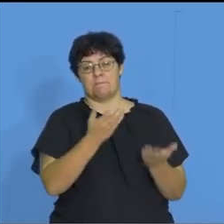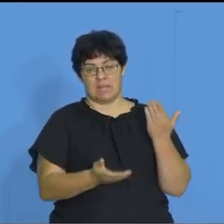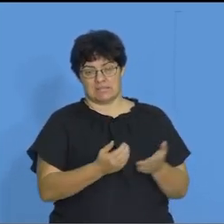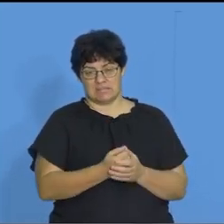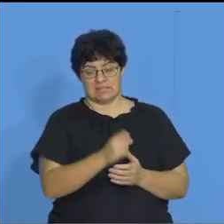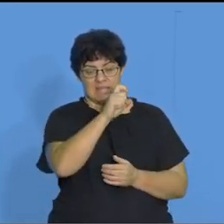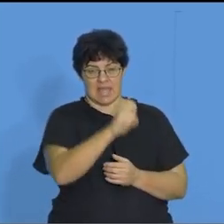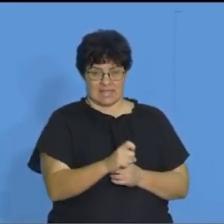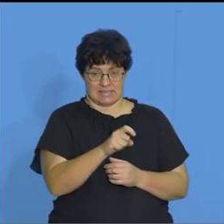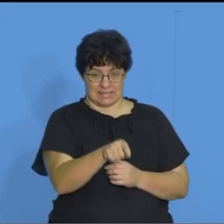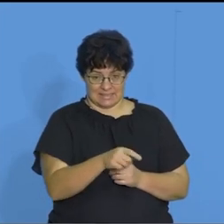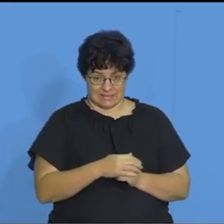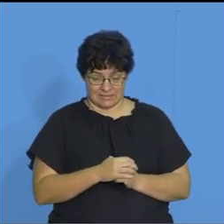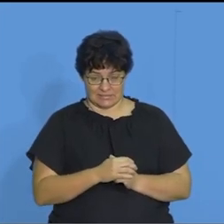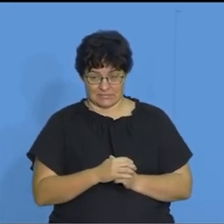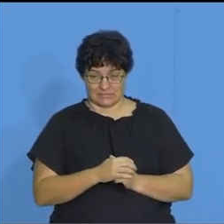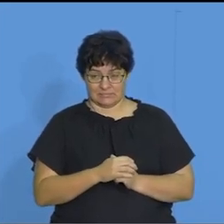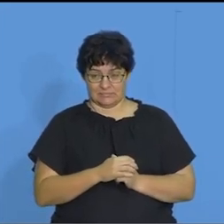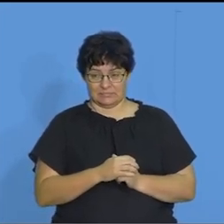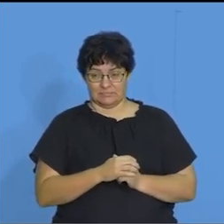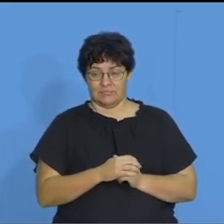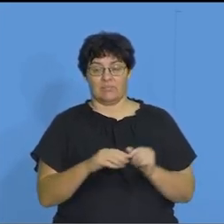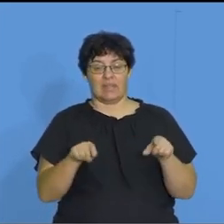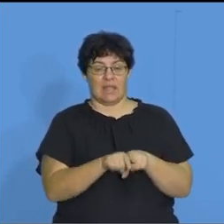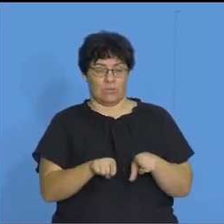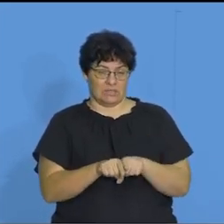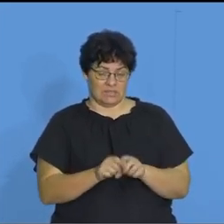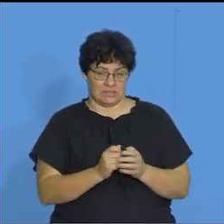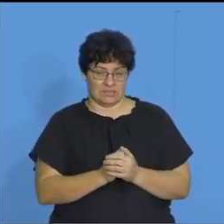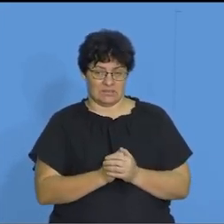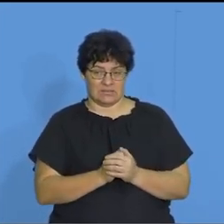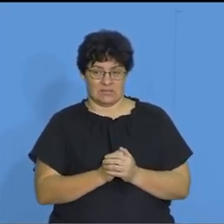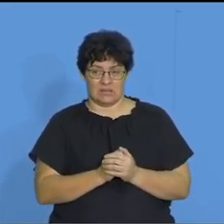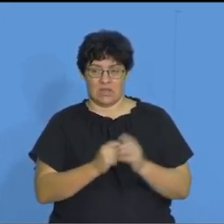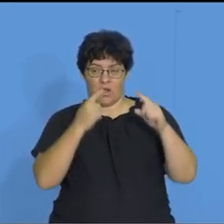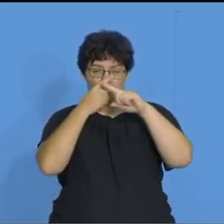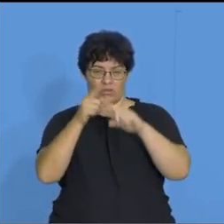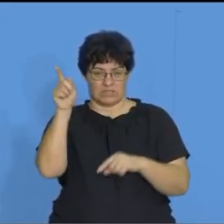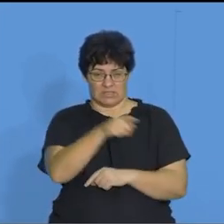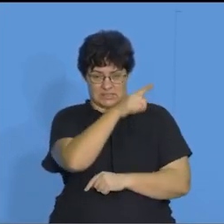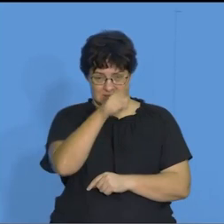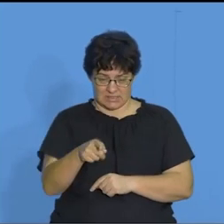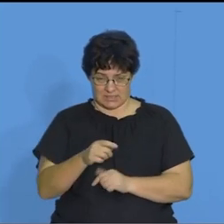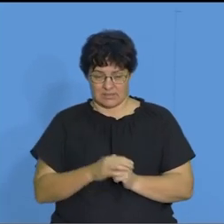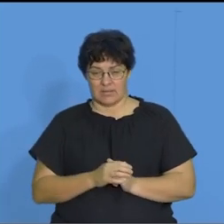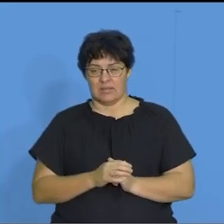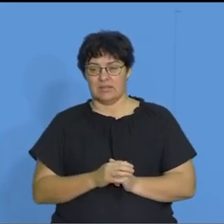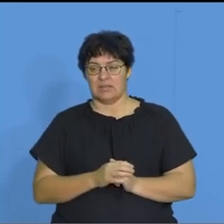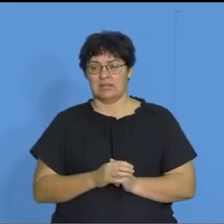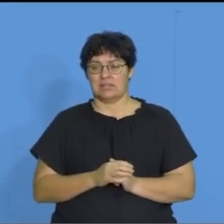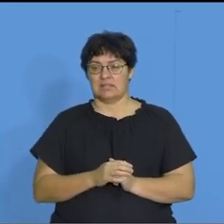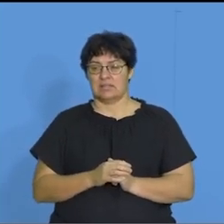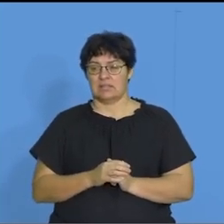mess, which is X in this case, is equals to, we can kind of cross multiply that, which gives us